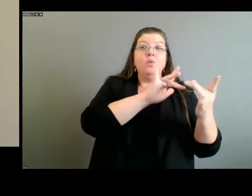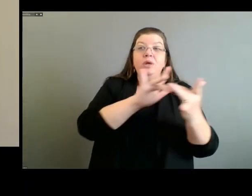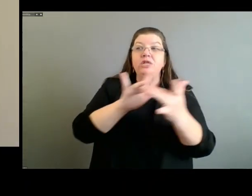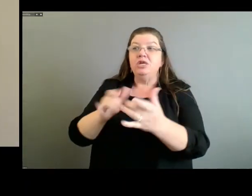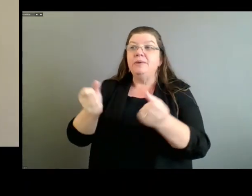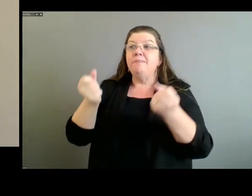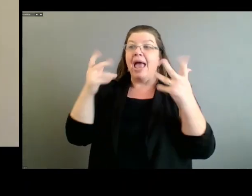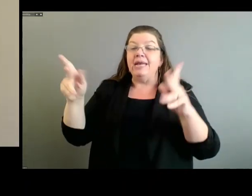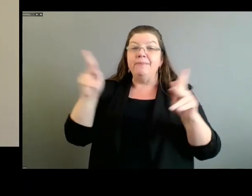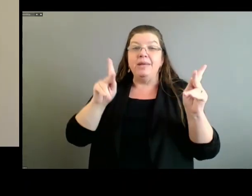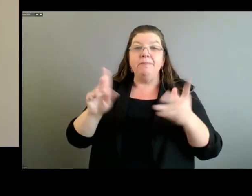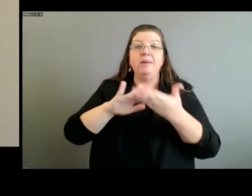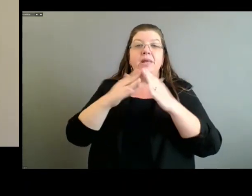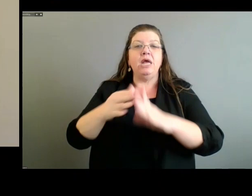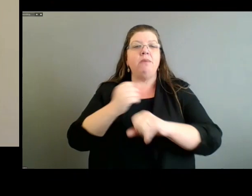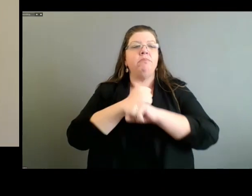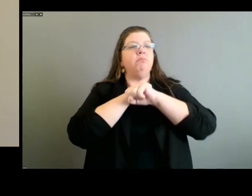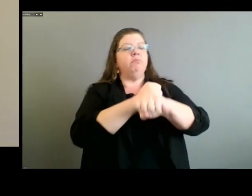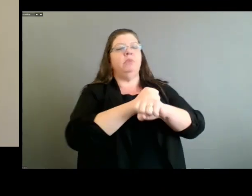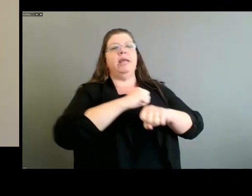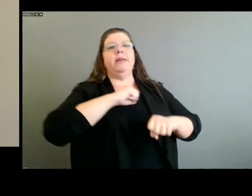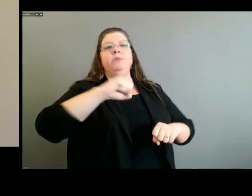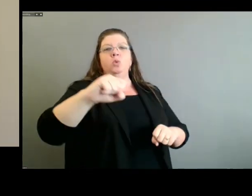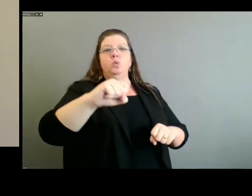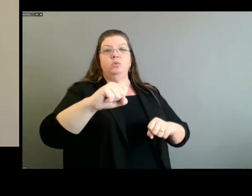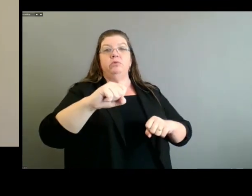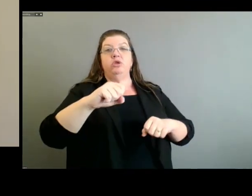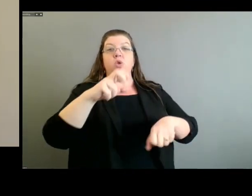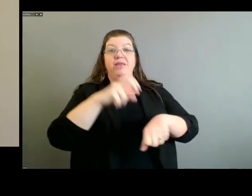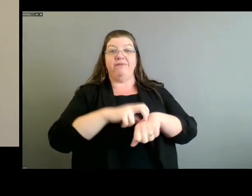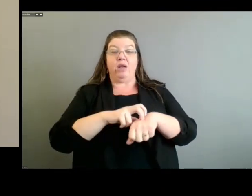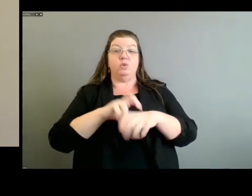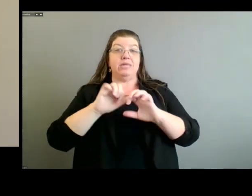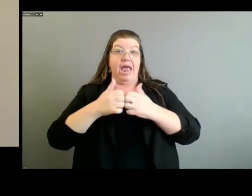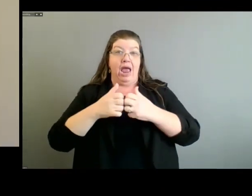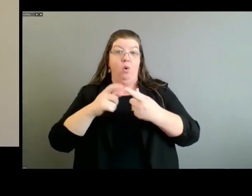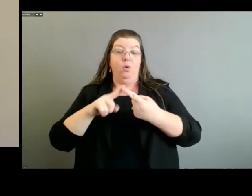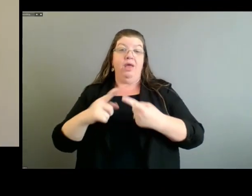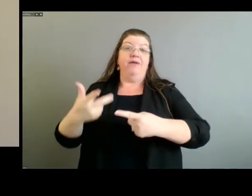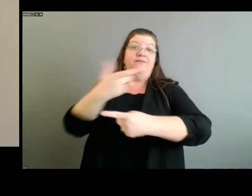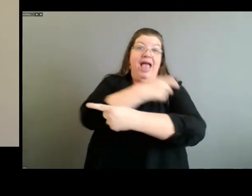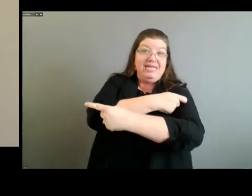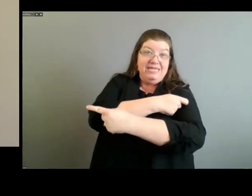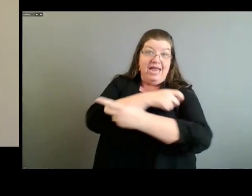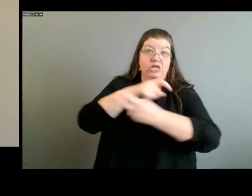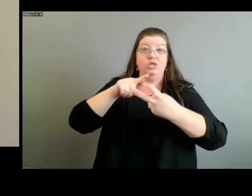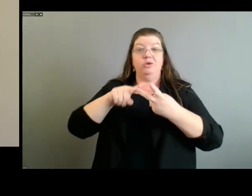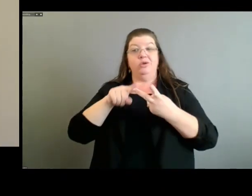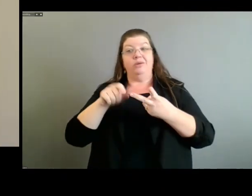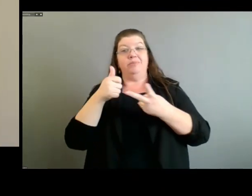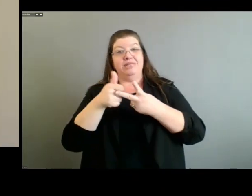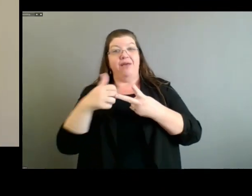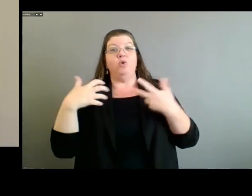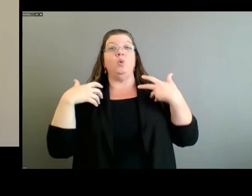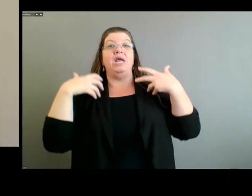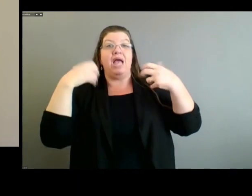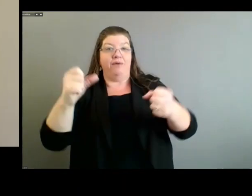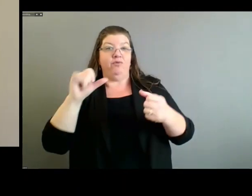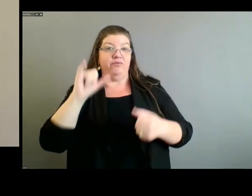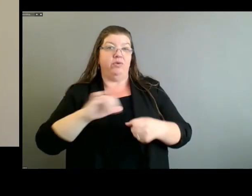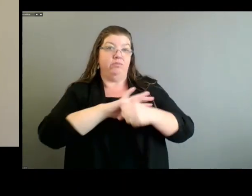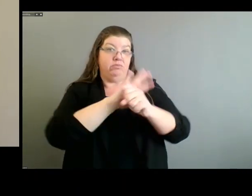to become immune to the virus, either through vaccination or through recovery from the